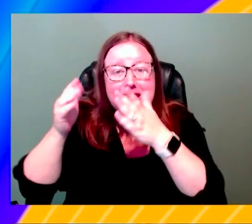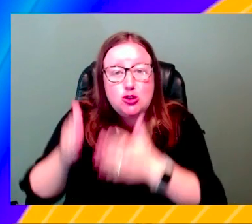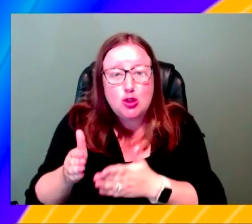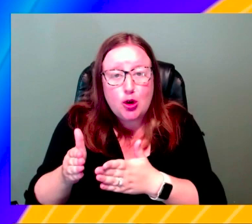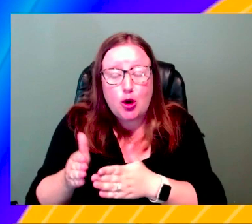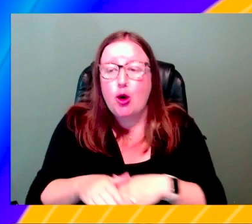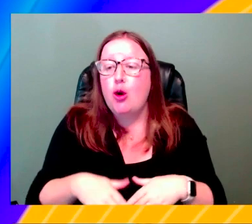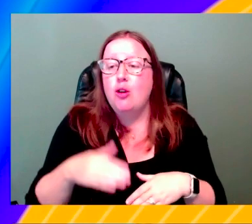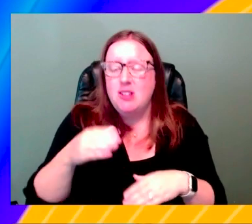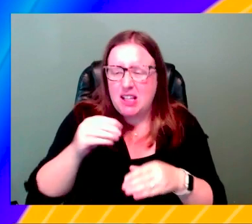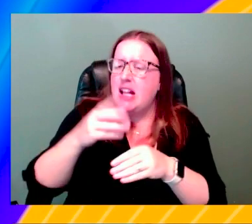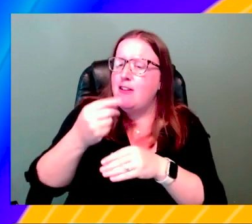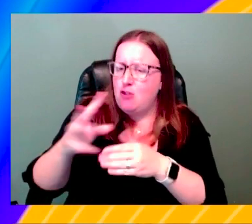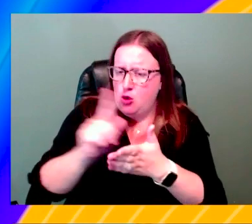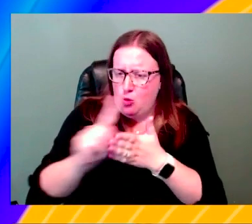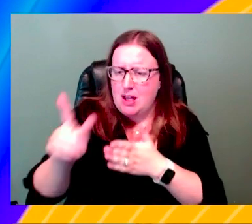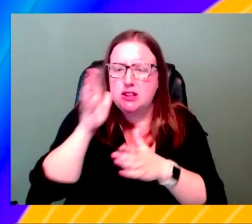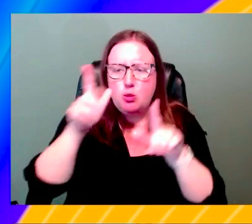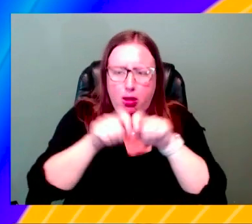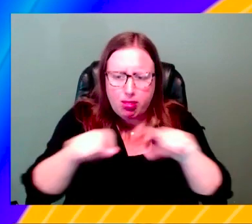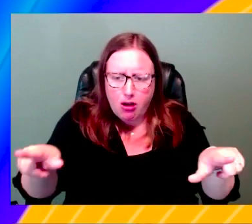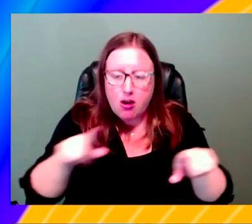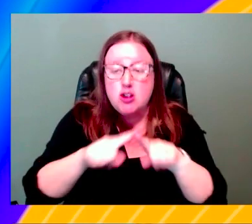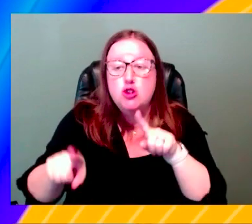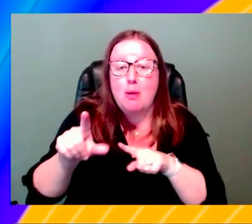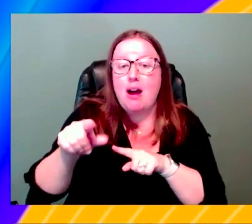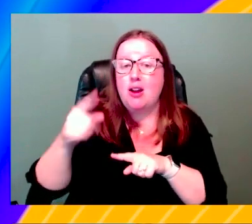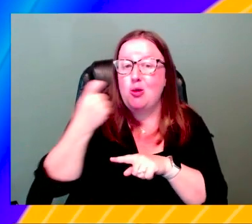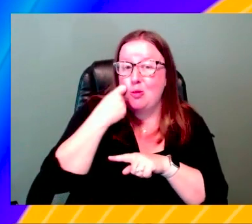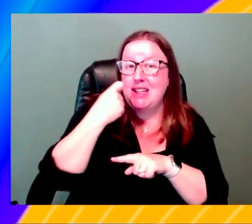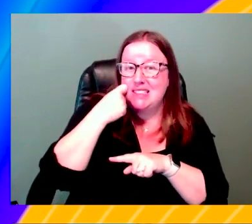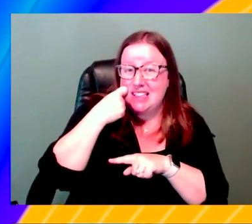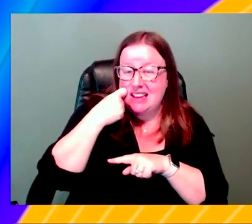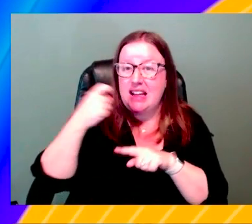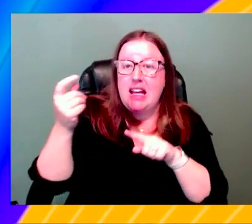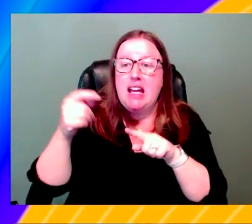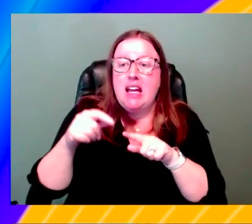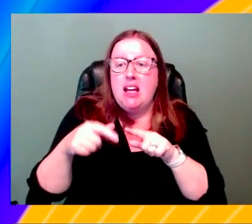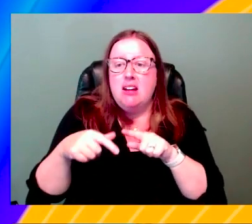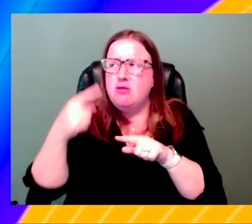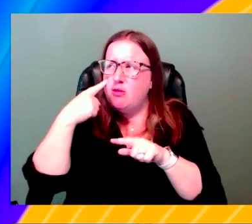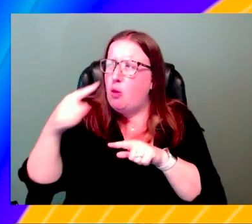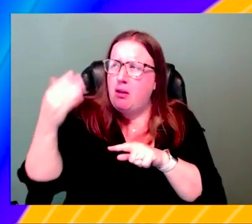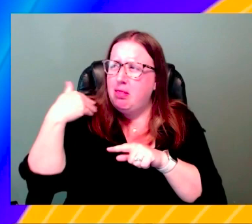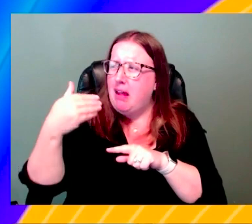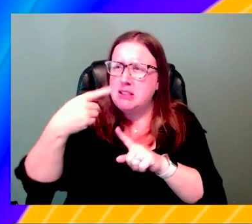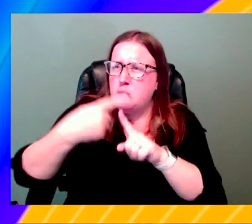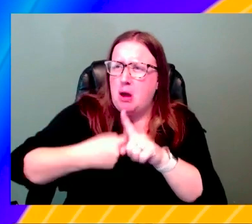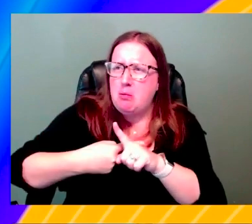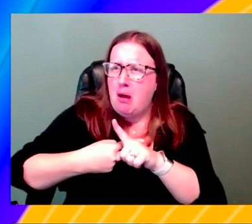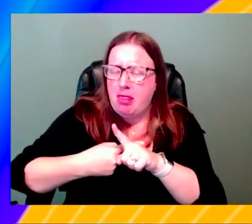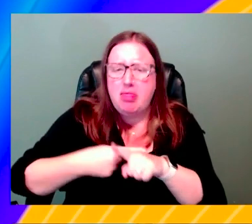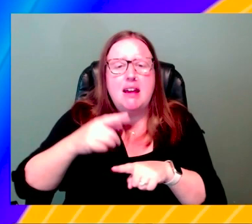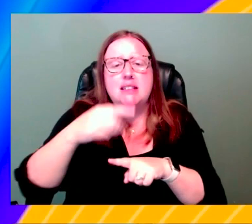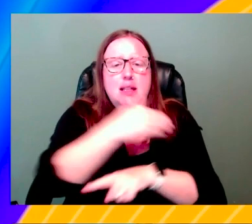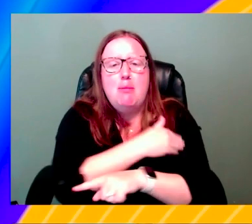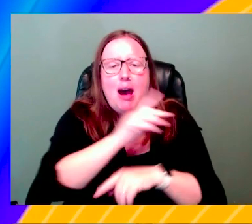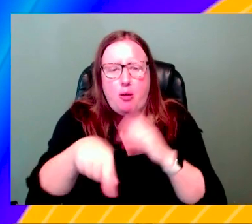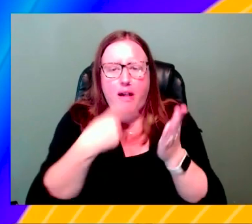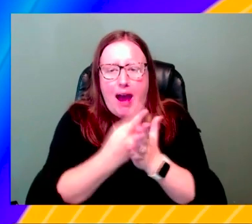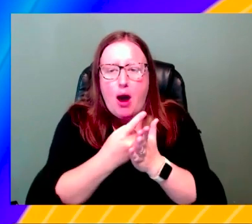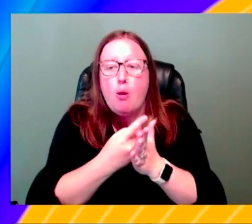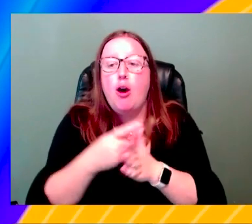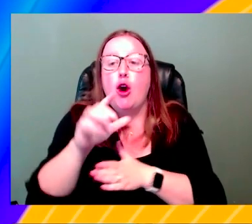weeks as well. But the series that we've been streaming for the last 4 weeks now is the Power Hour Associate